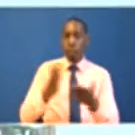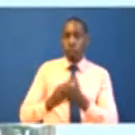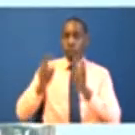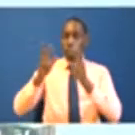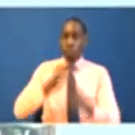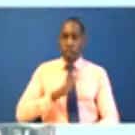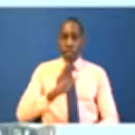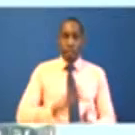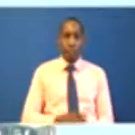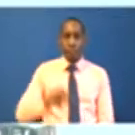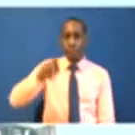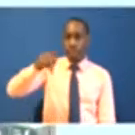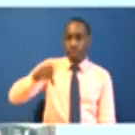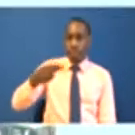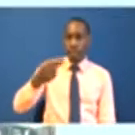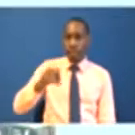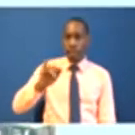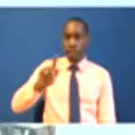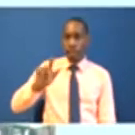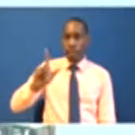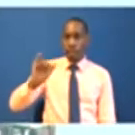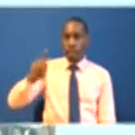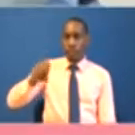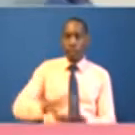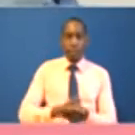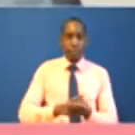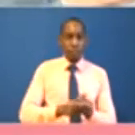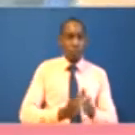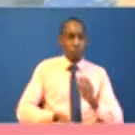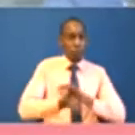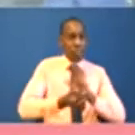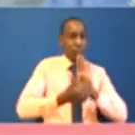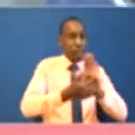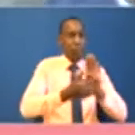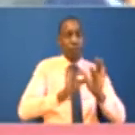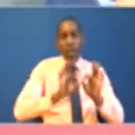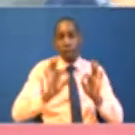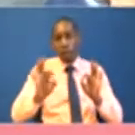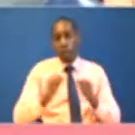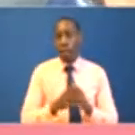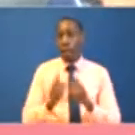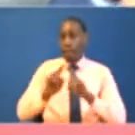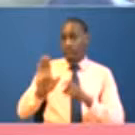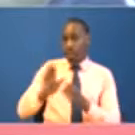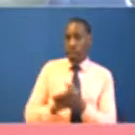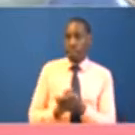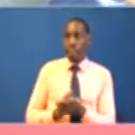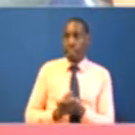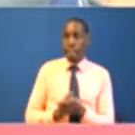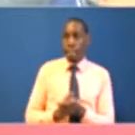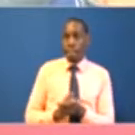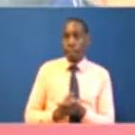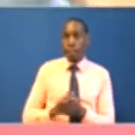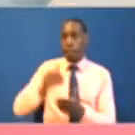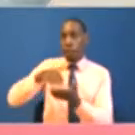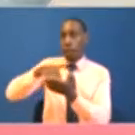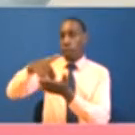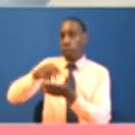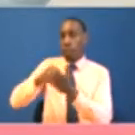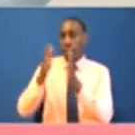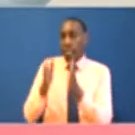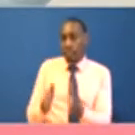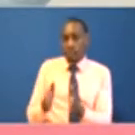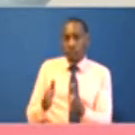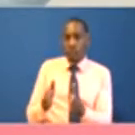yes phillip you took us on a tangent we've gotten lost in it you vote but you've been told however that there are french candidates who